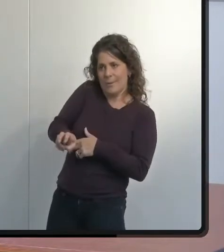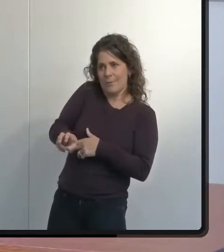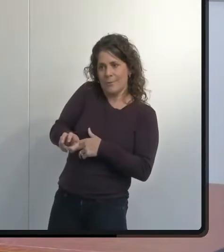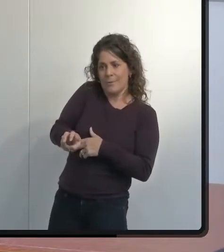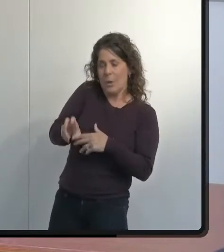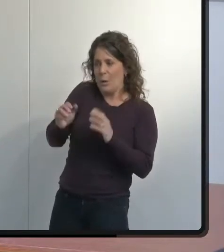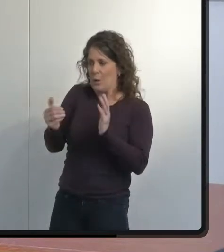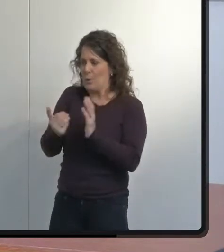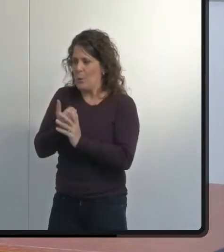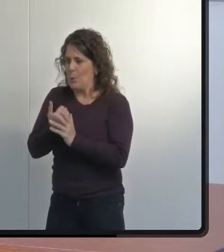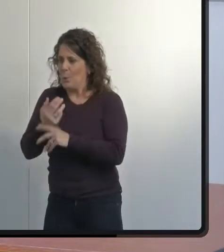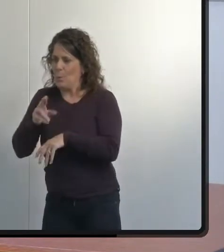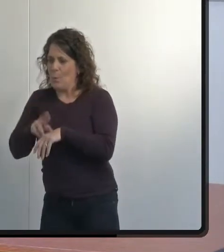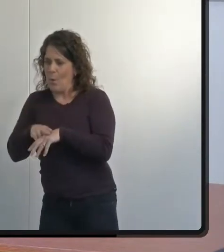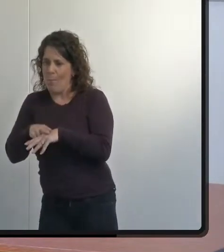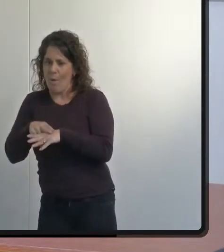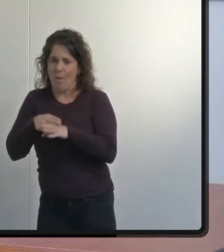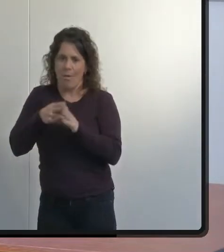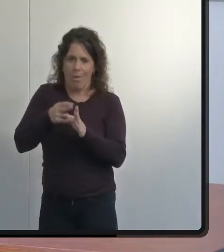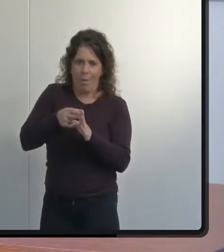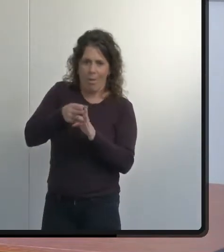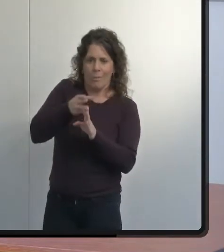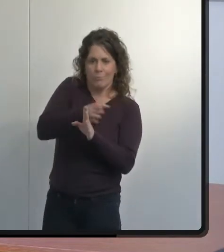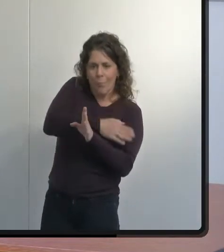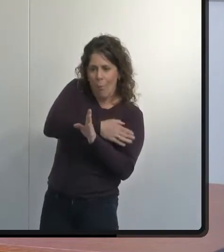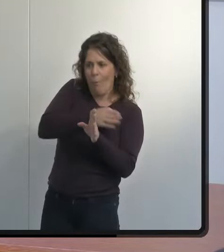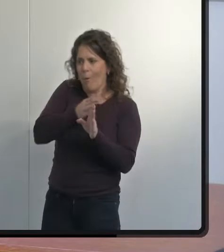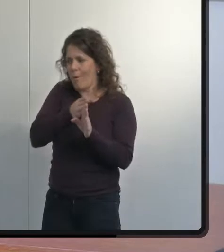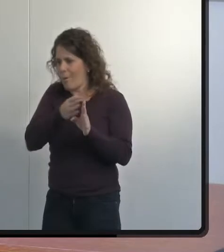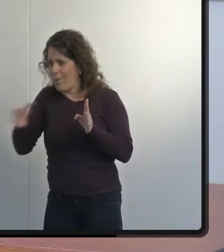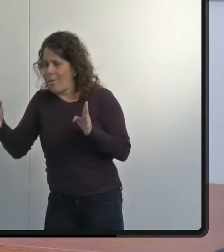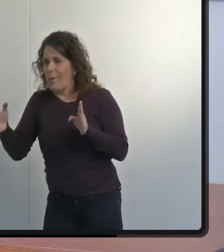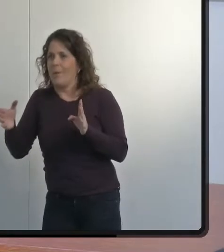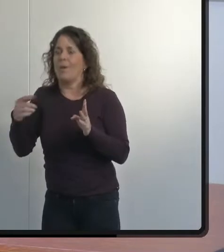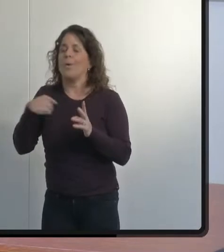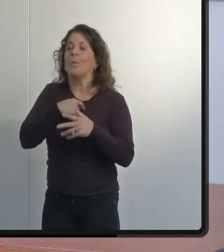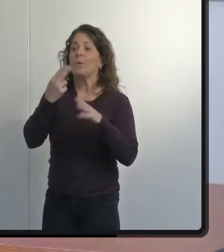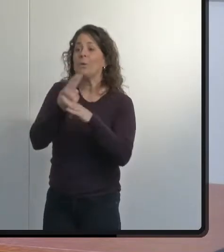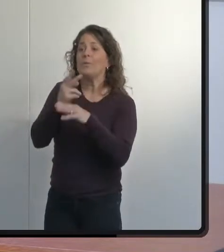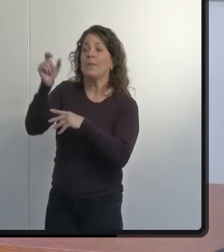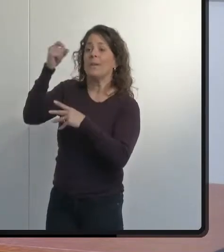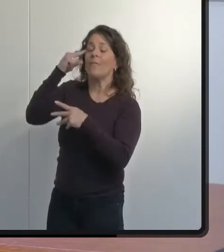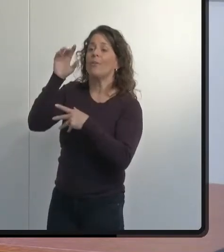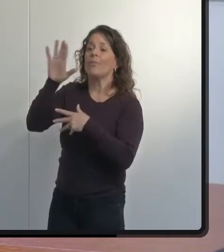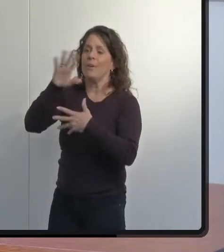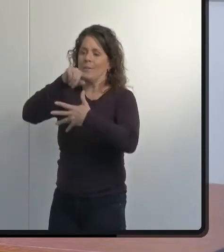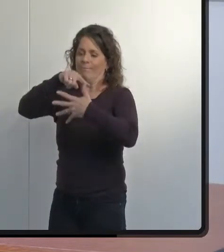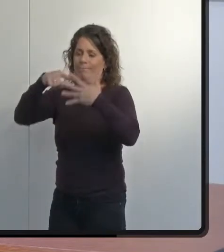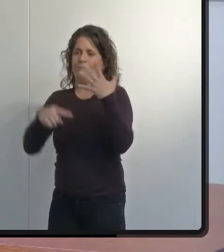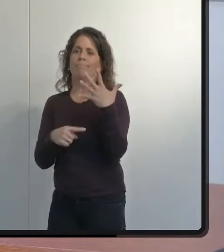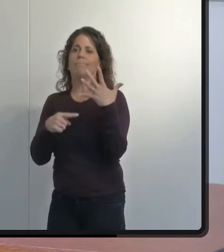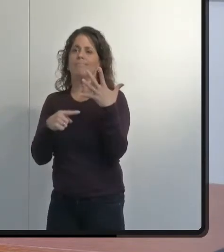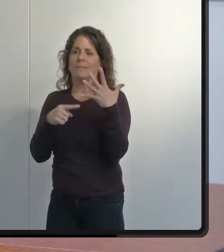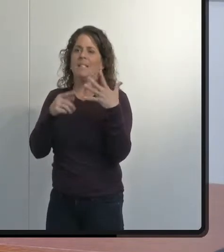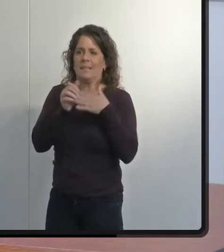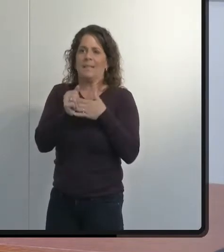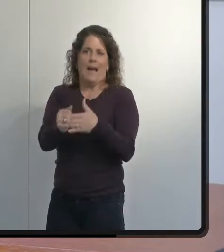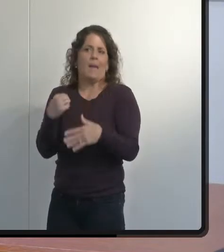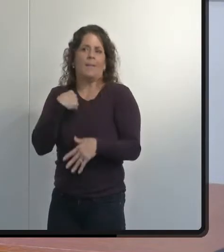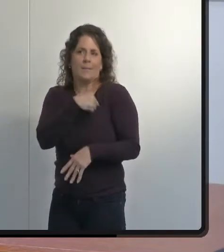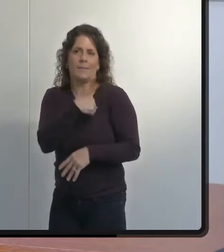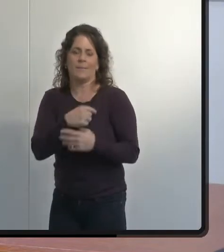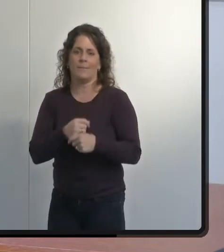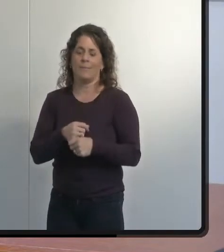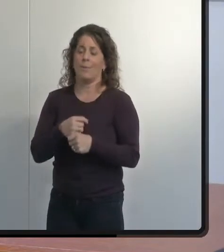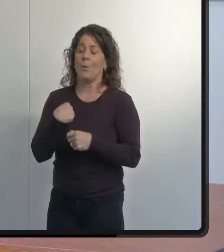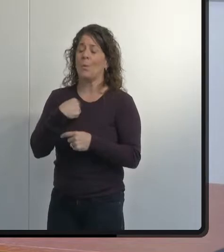normal and using the governor's 6 points as a guide. We can't let our guard down now. We need to